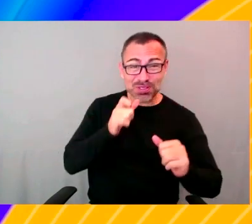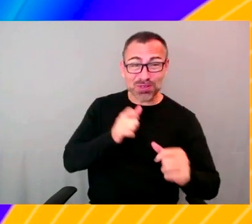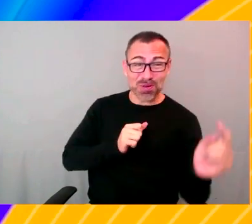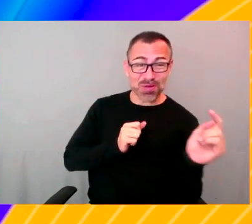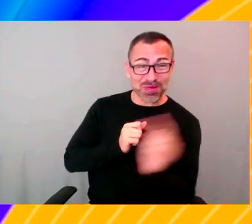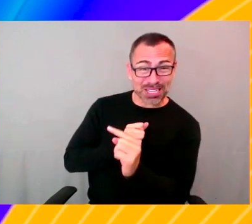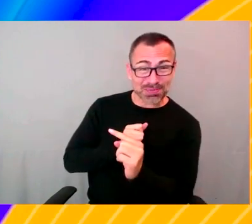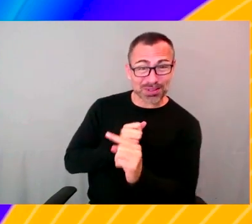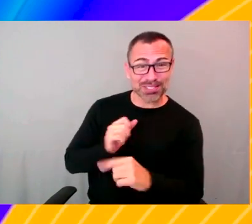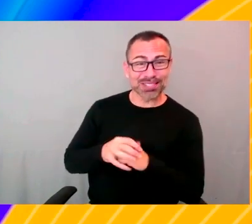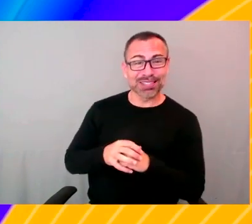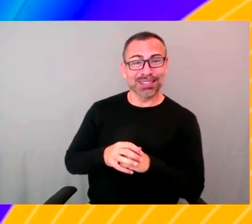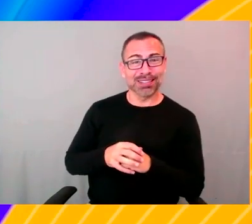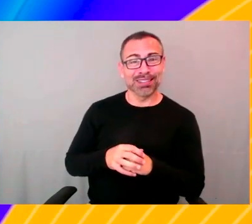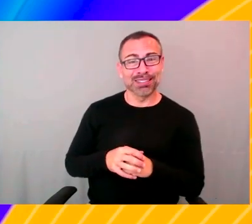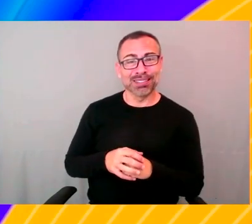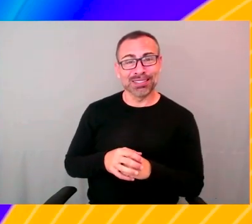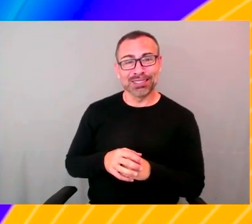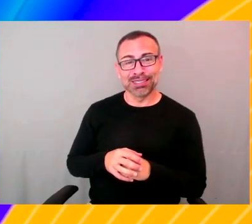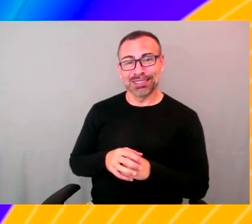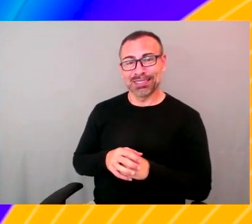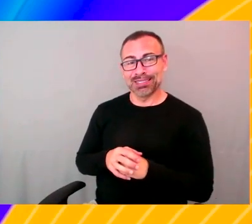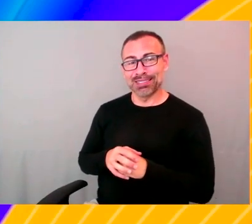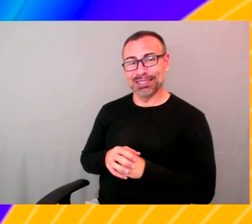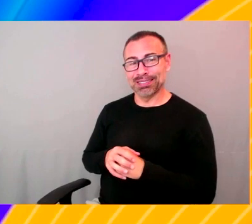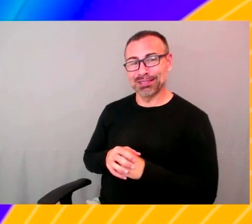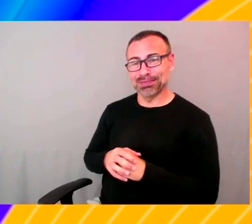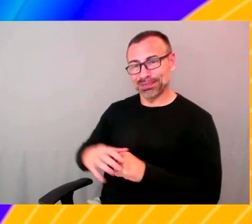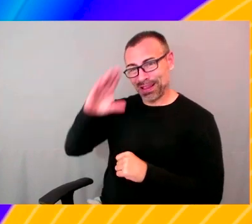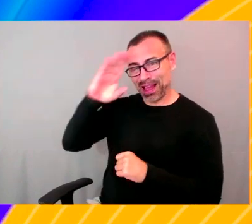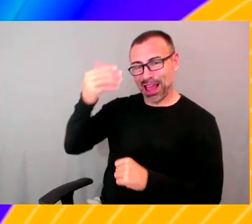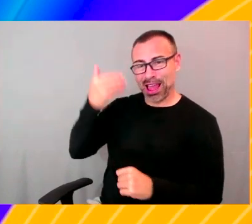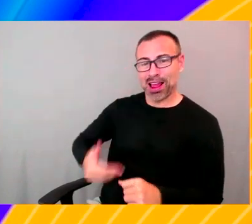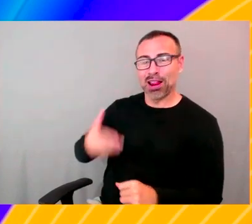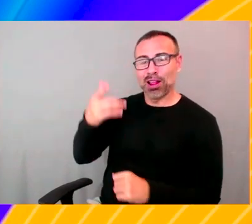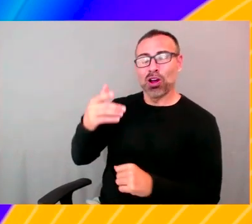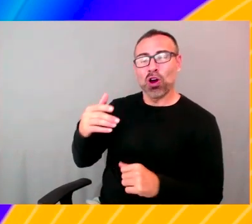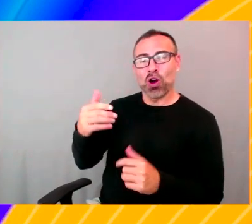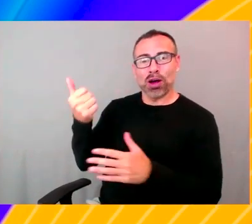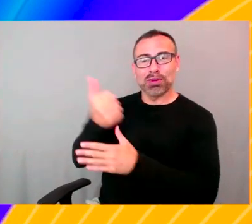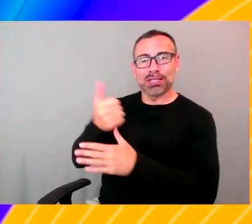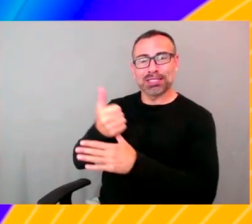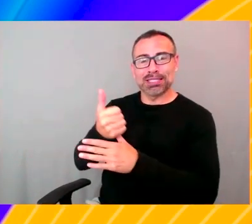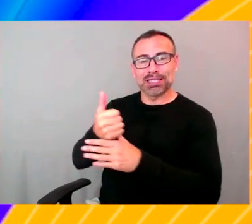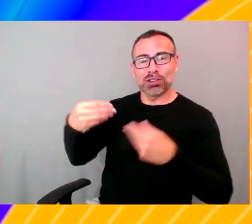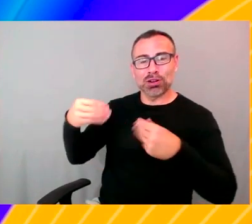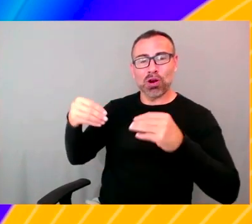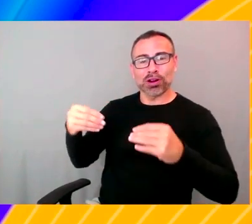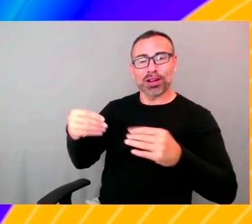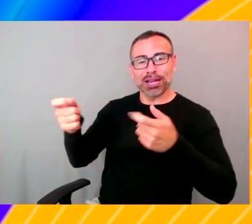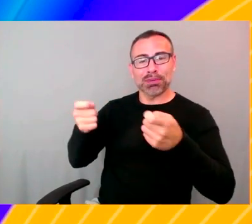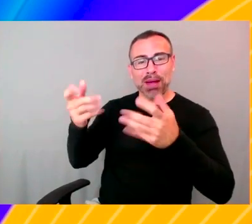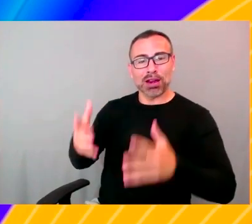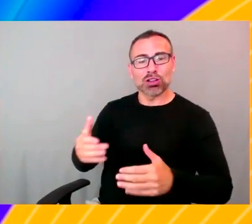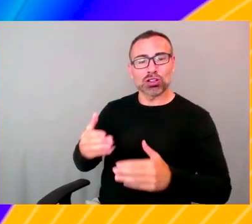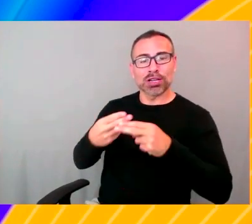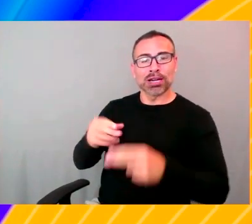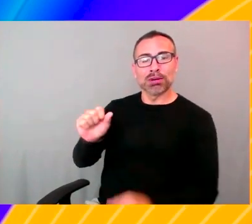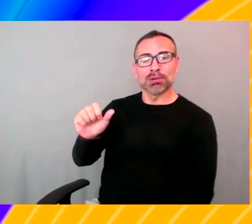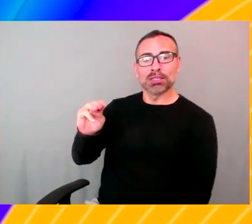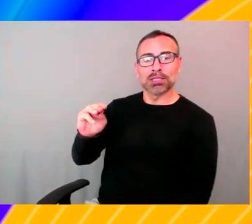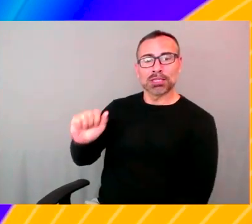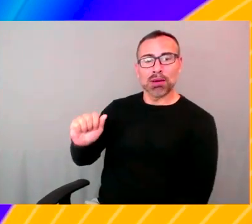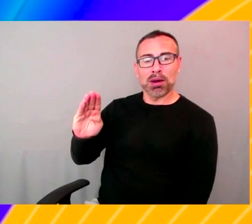Hi everybody, I'm Sama Bali. I'm a Senior Product Marketing Manager in the AI/ML organization here at AWS. Thank you for having